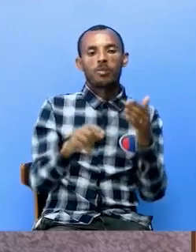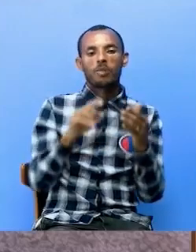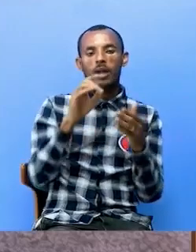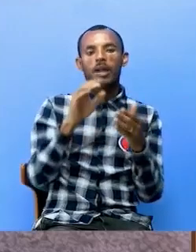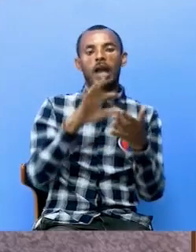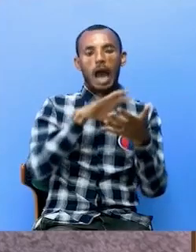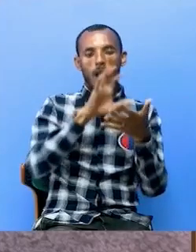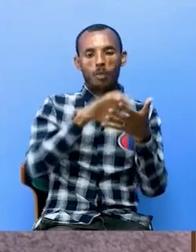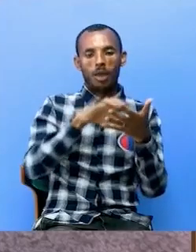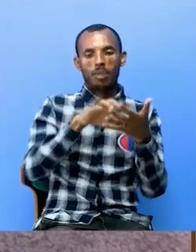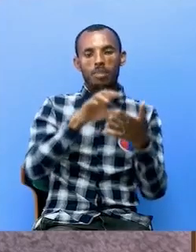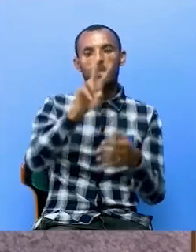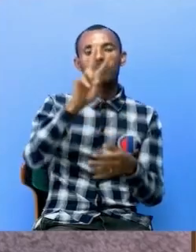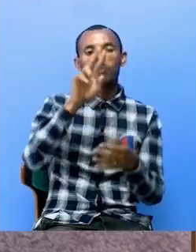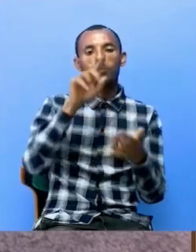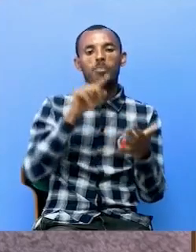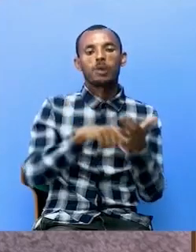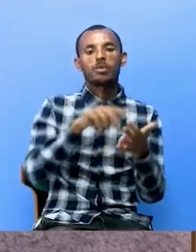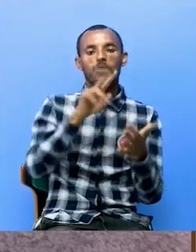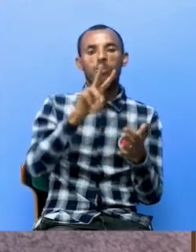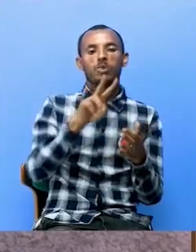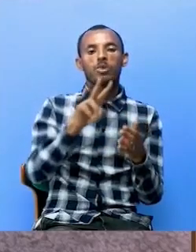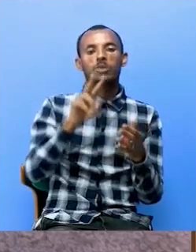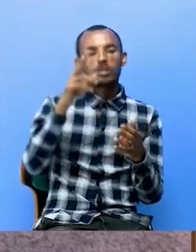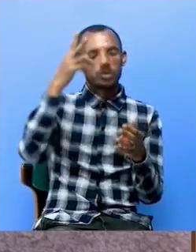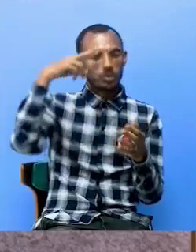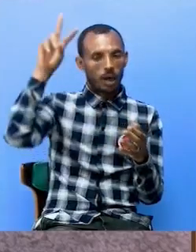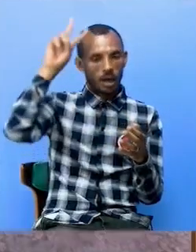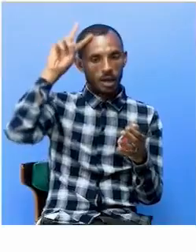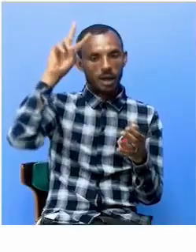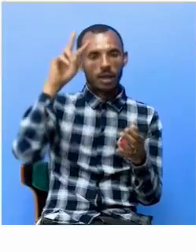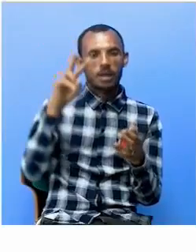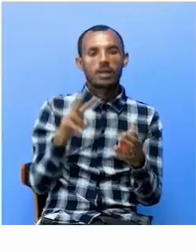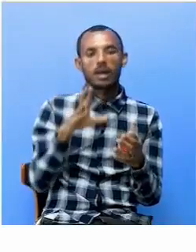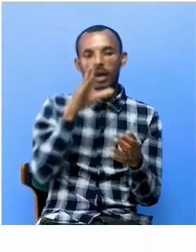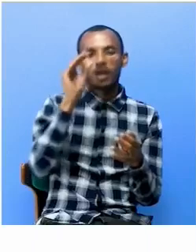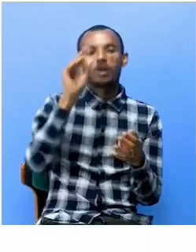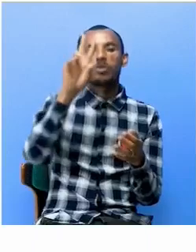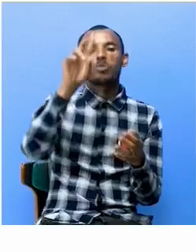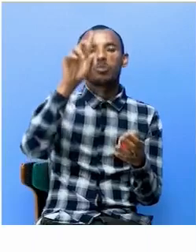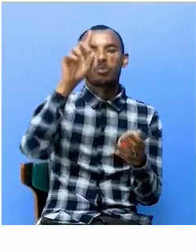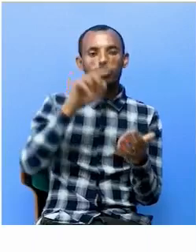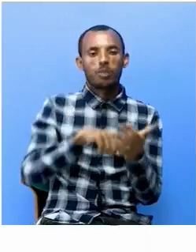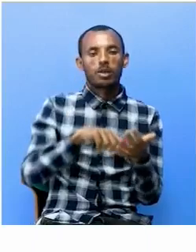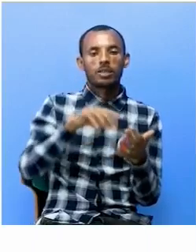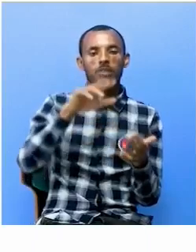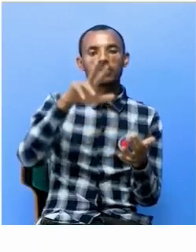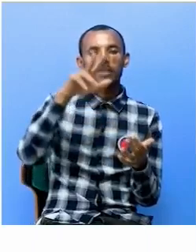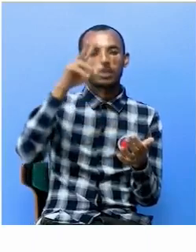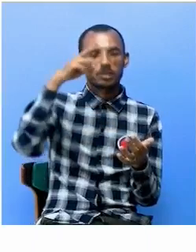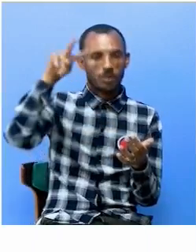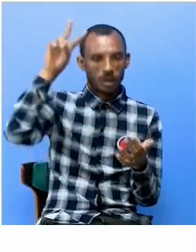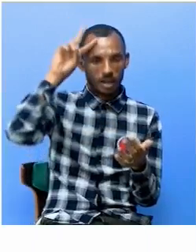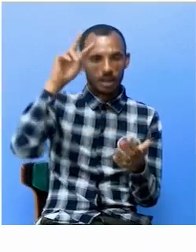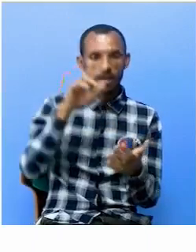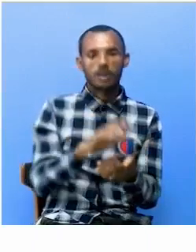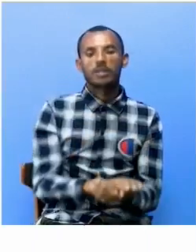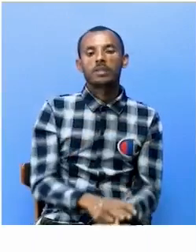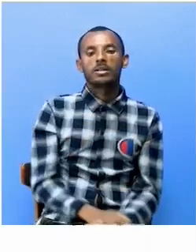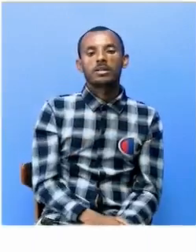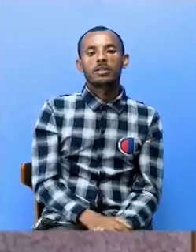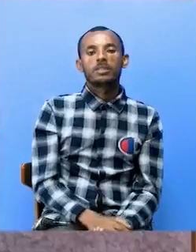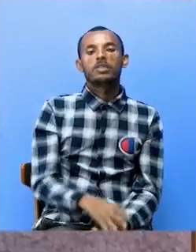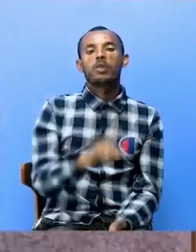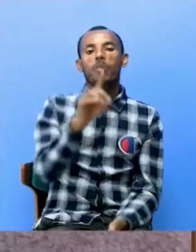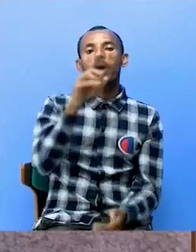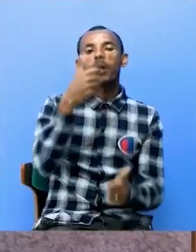calculate 2.2 the whole square and 2.3 the whole square, okay? The one